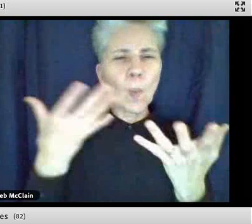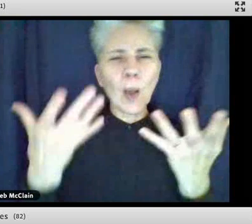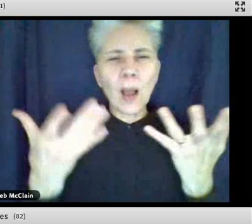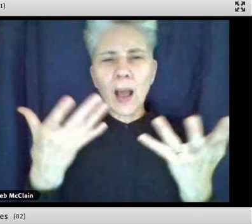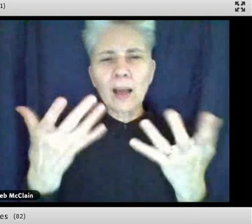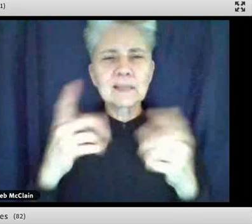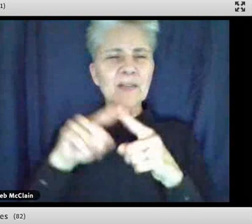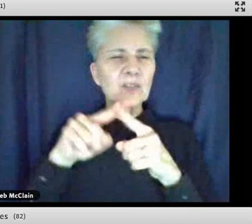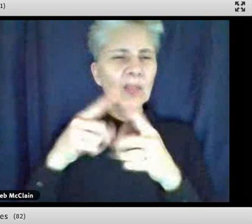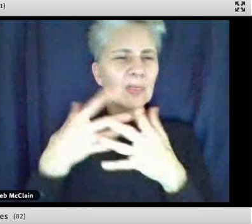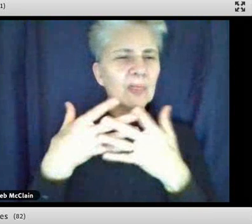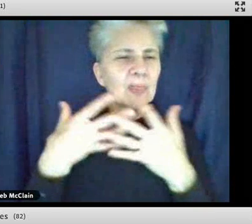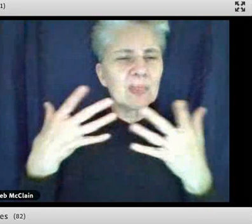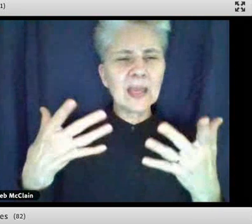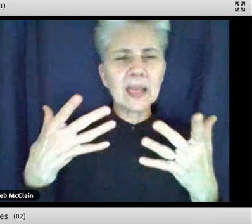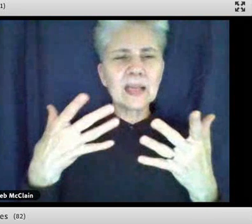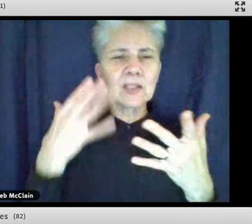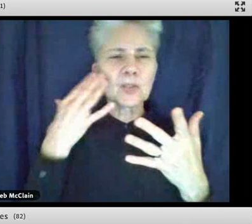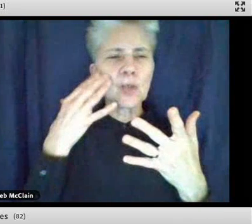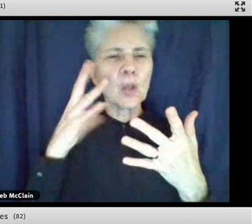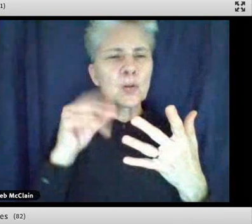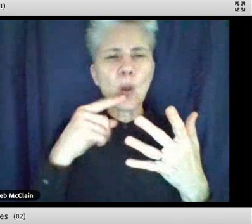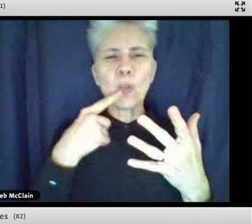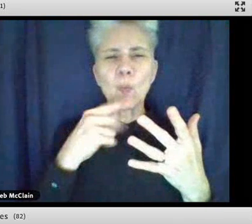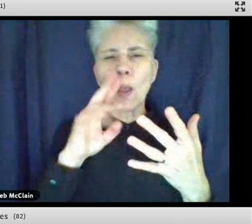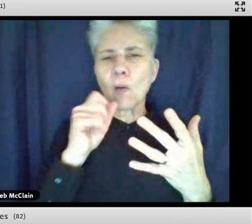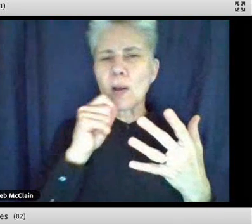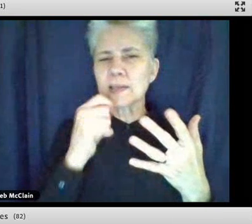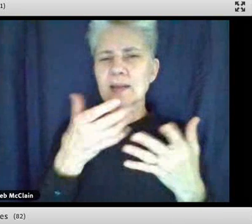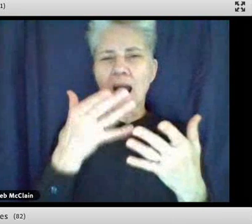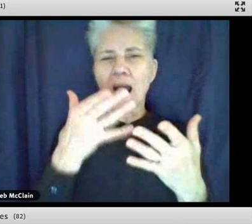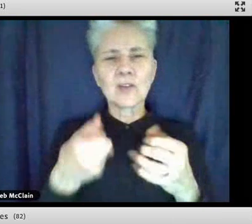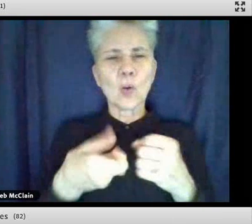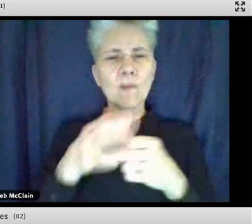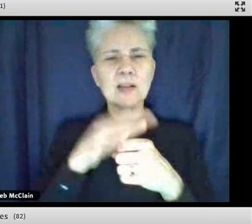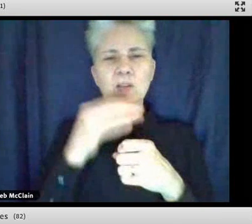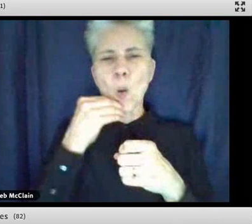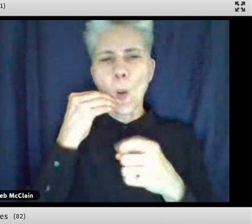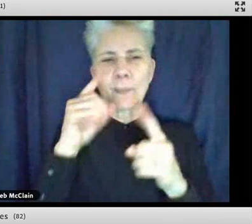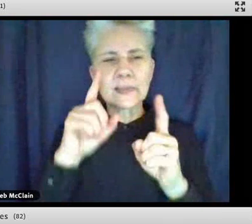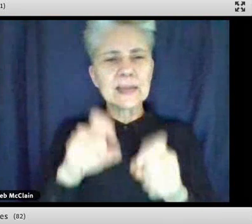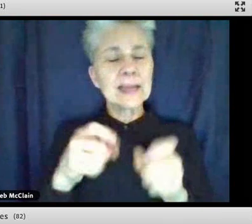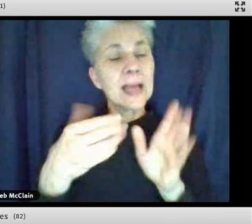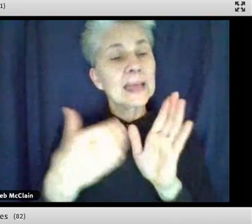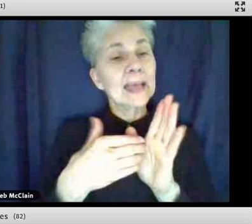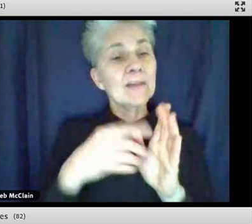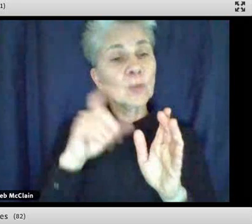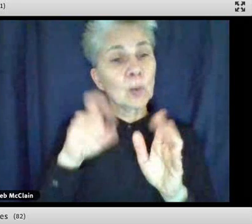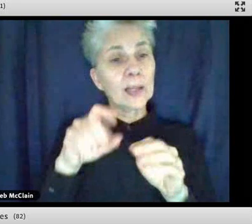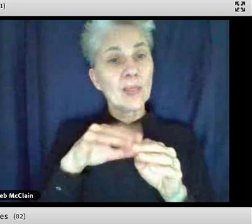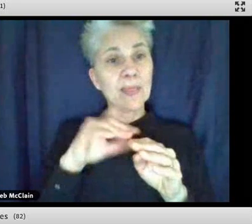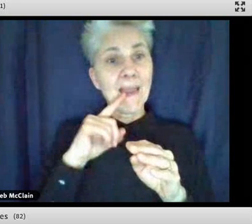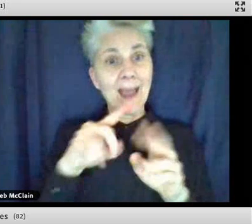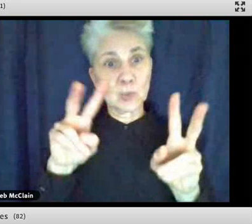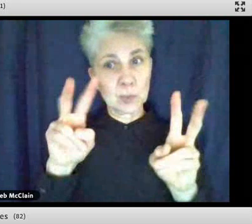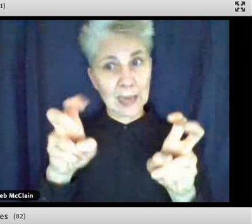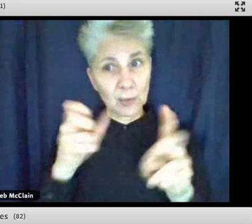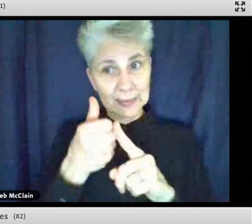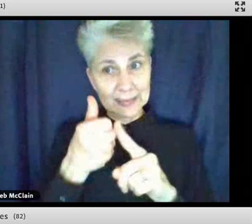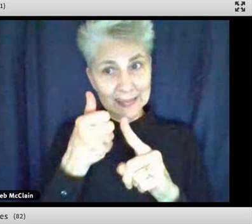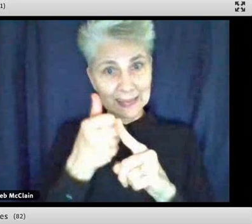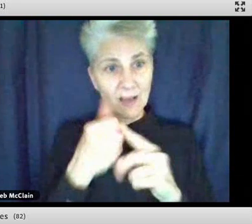Cross is not offering coronavirus home tests. And again, if you click on the actual title, so I'm clicking on the No Red Cross one.